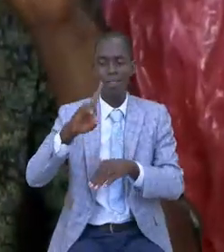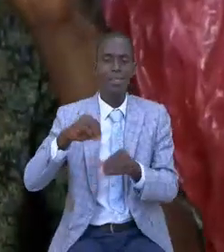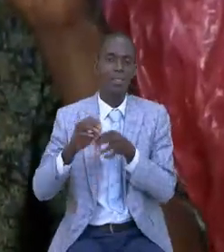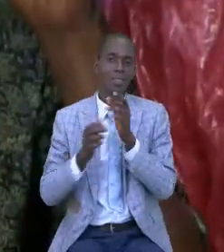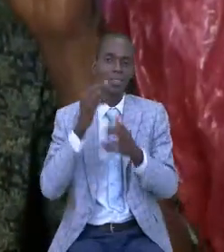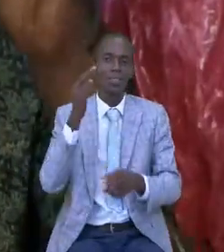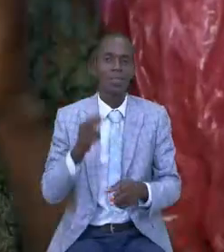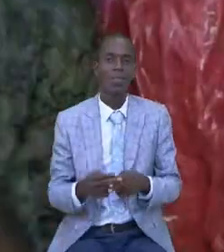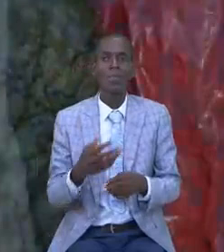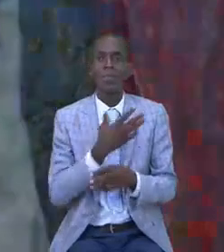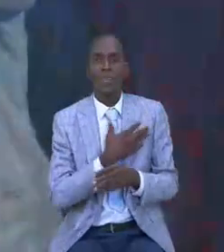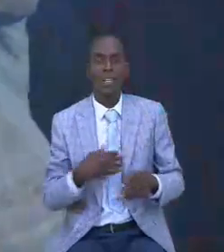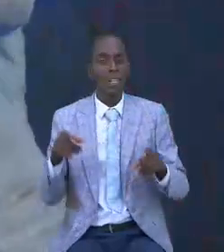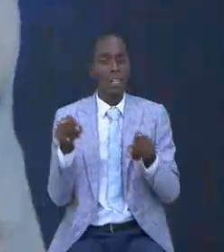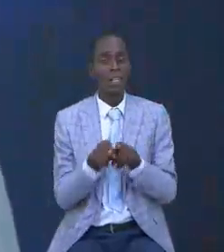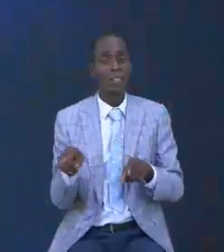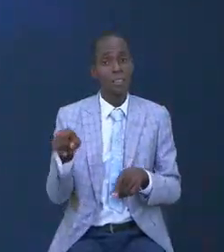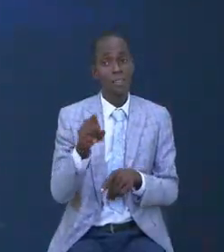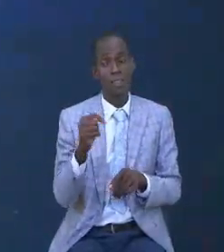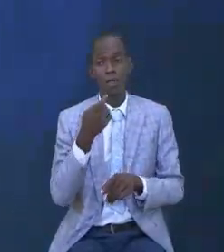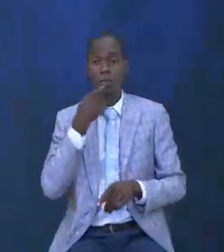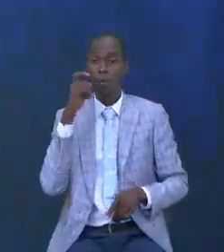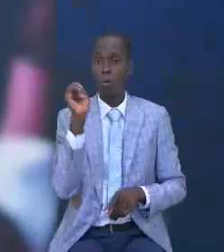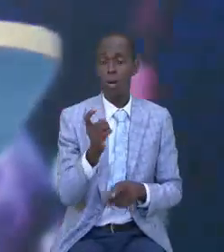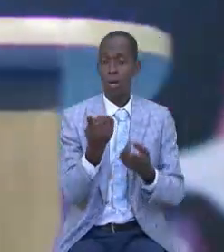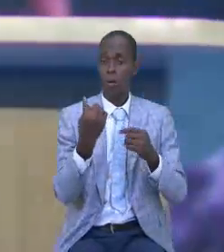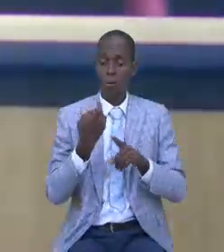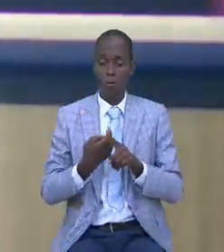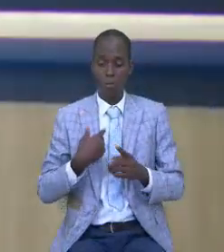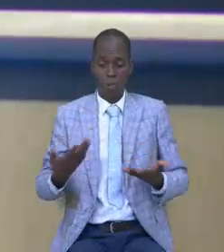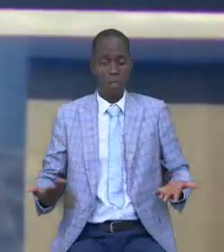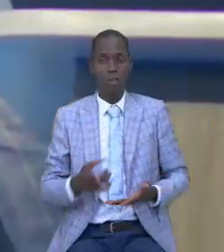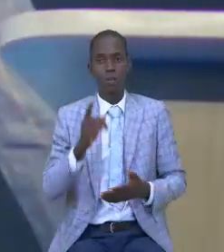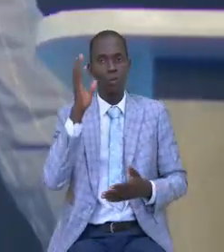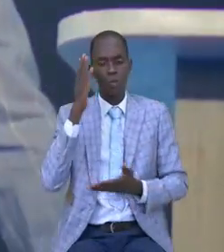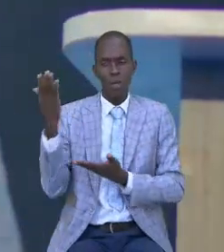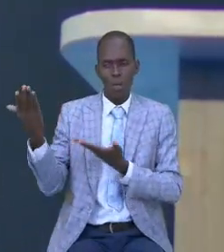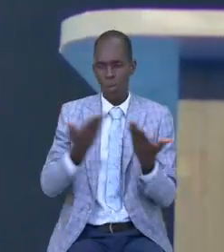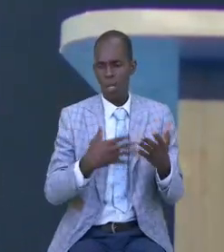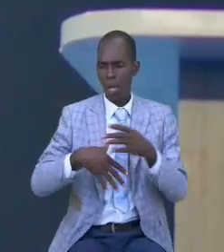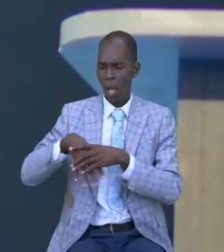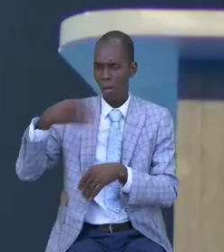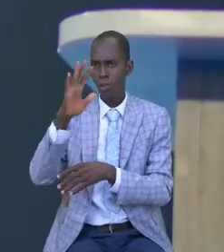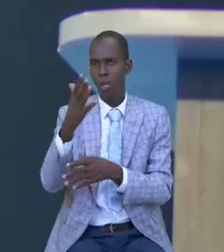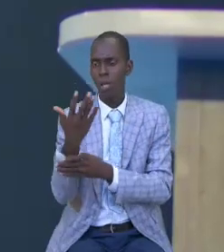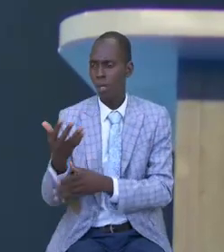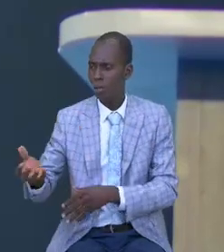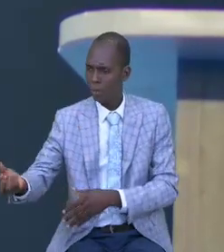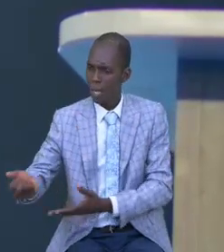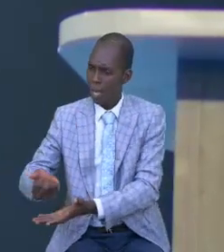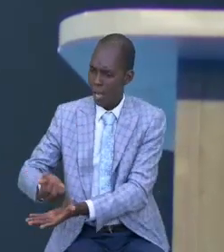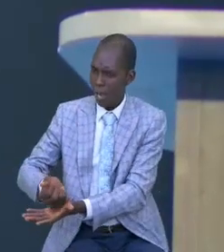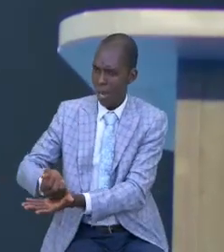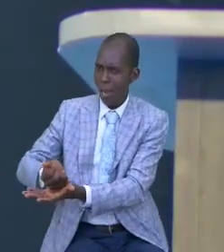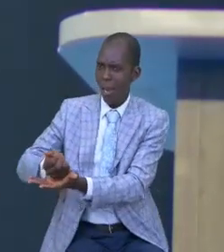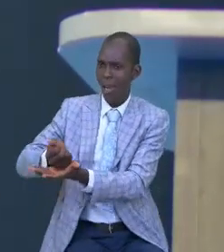then as the command goes forth from here, you stretch your hand, hold them, and gently lift them up,